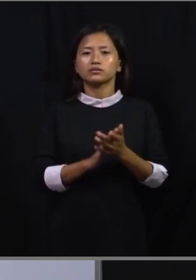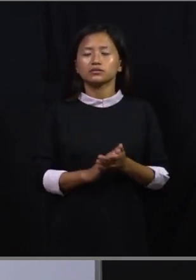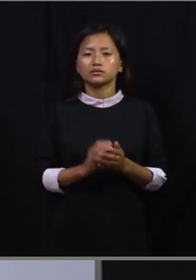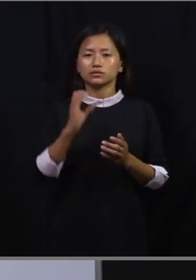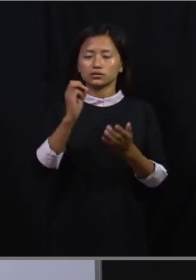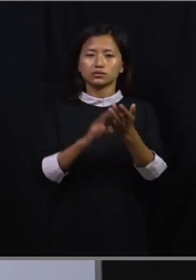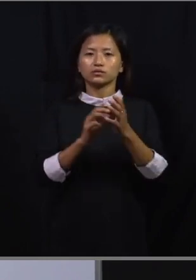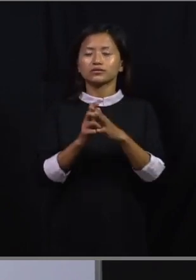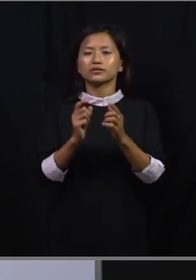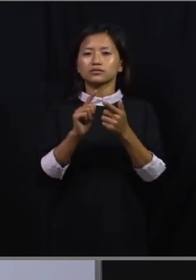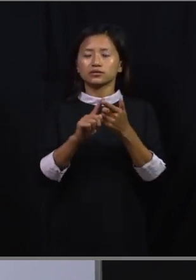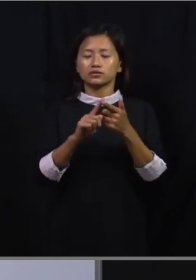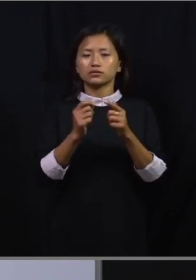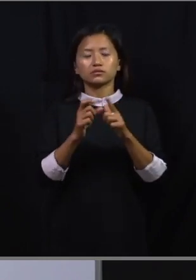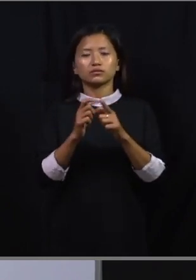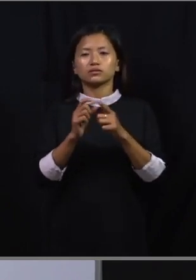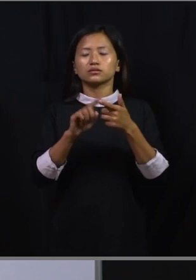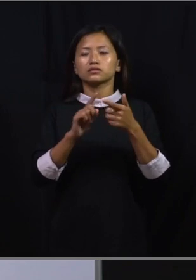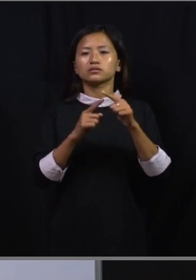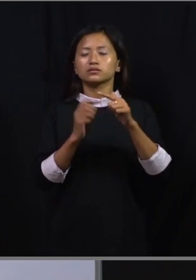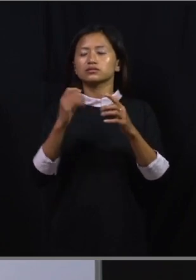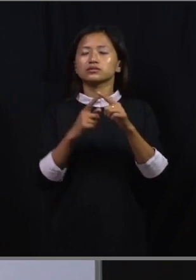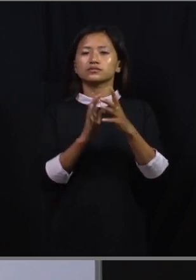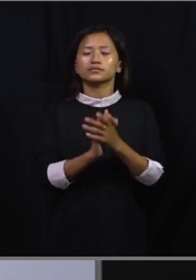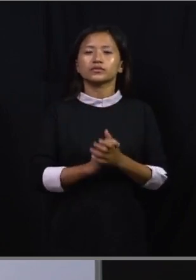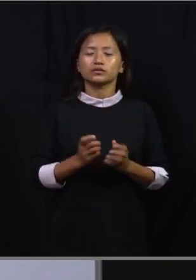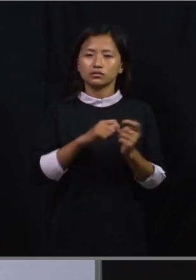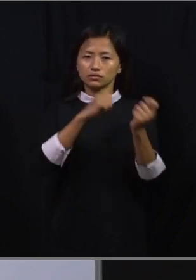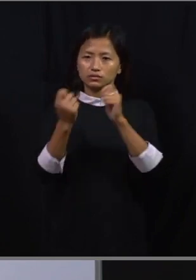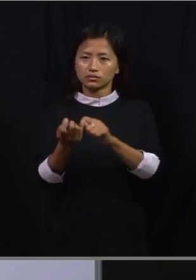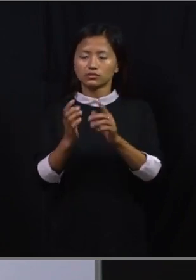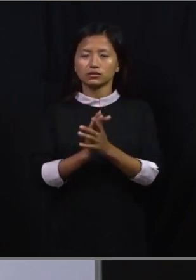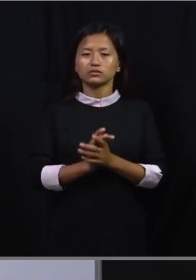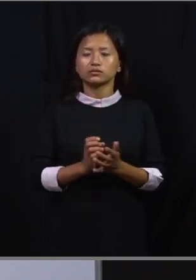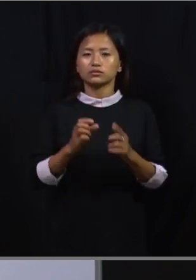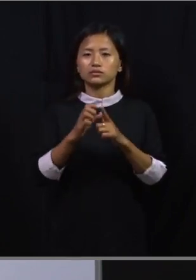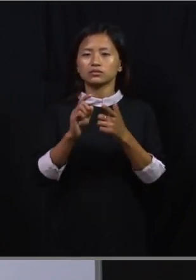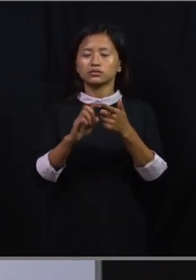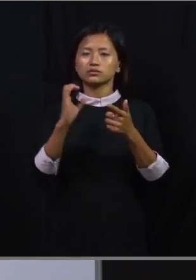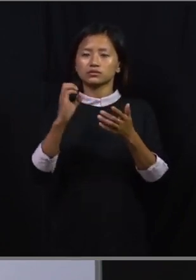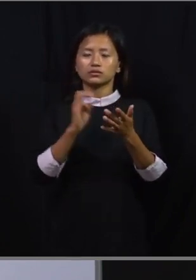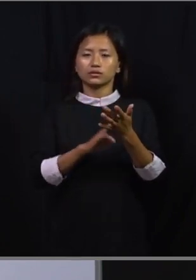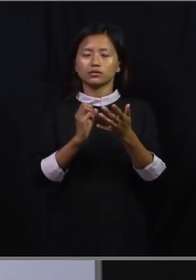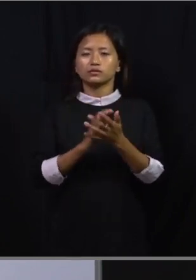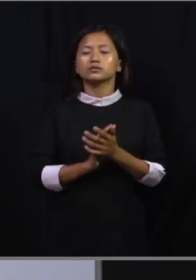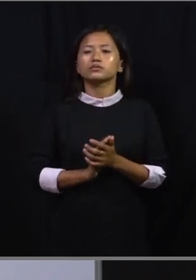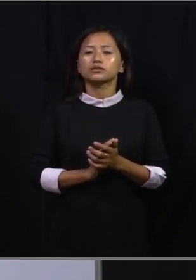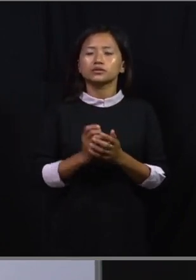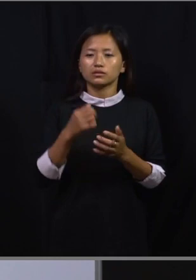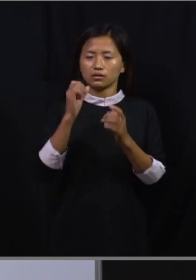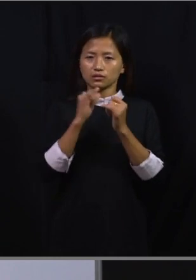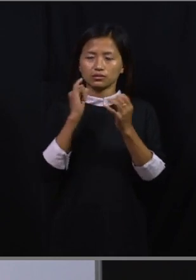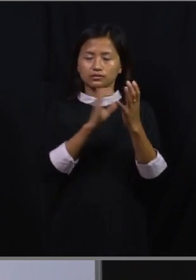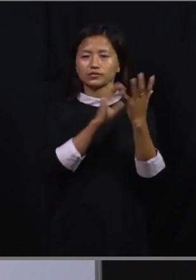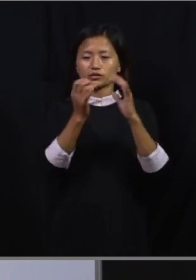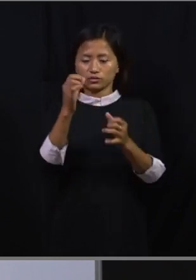communist dictatorship that was present in the Soviet, they want to turn it into a democratic institution. So the change